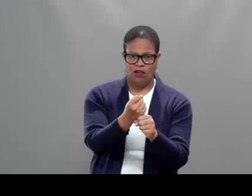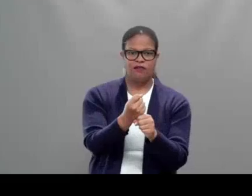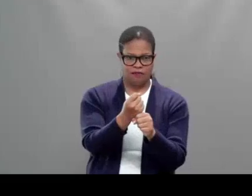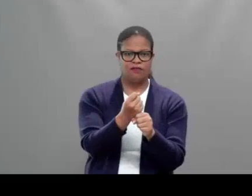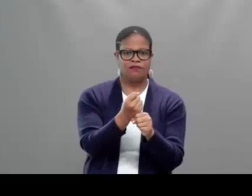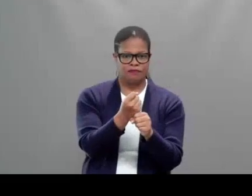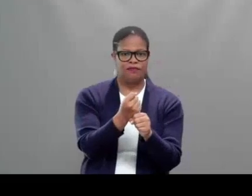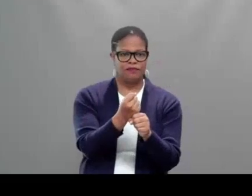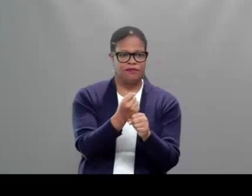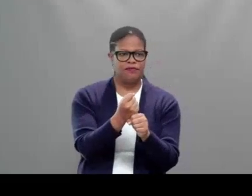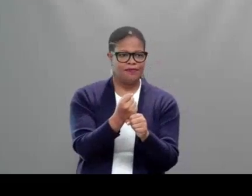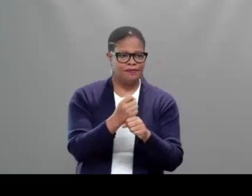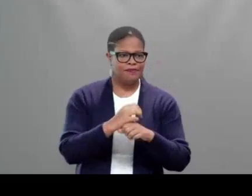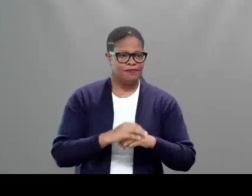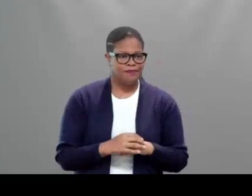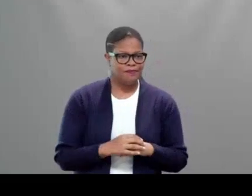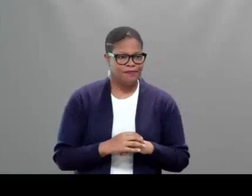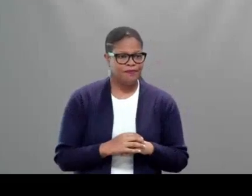that's good.